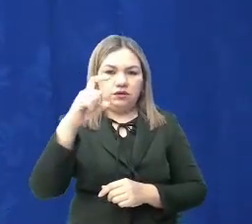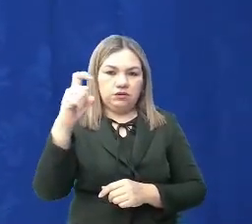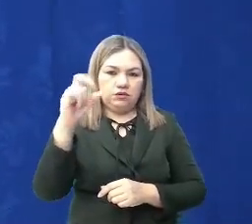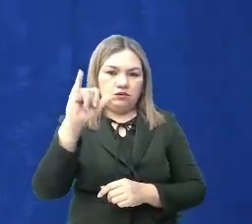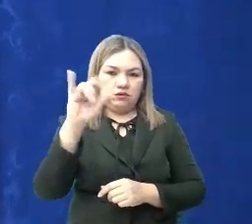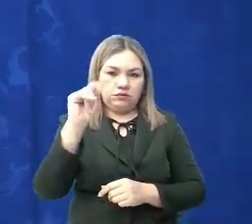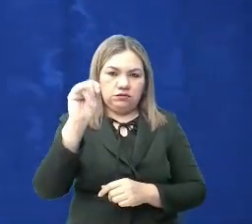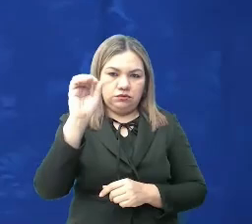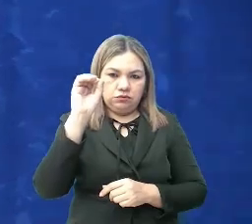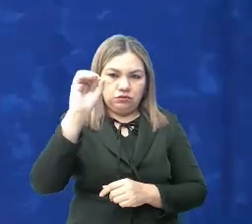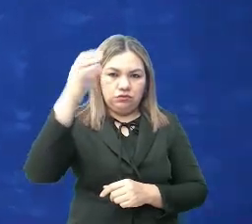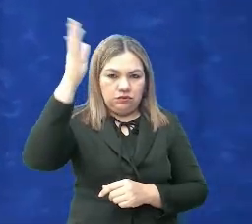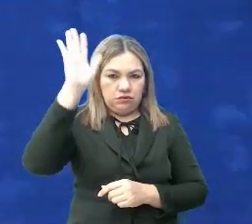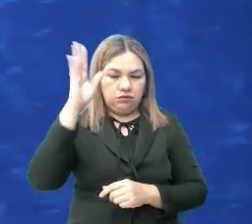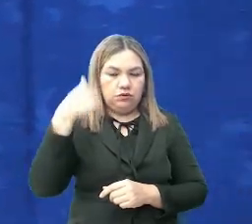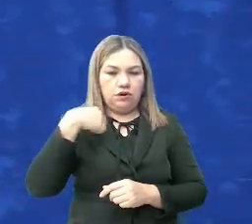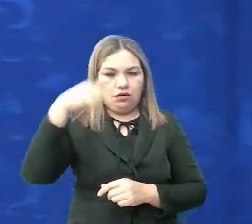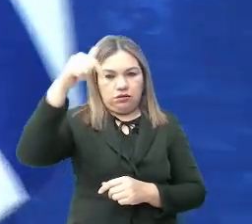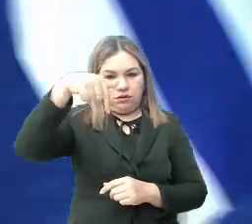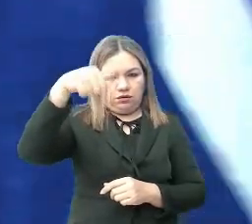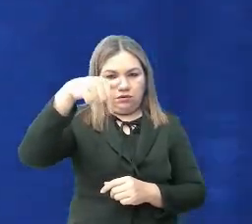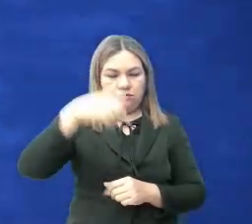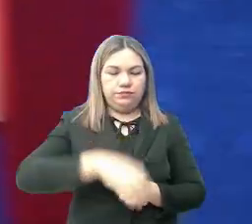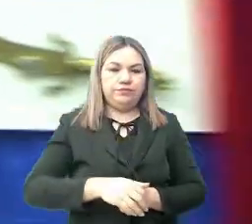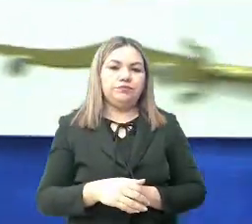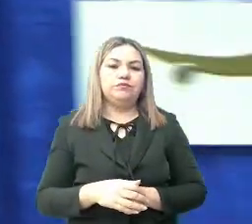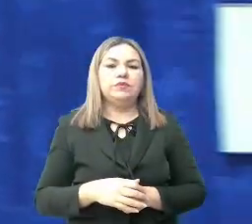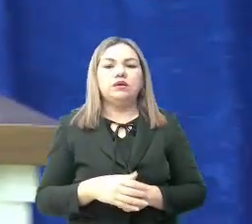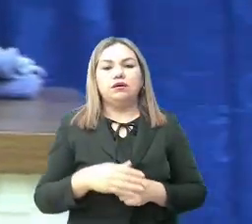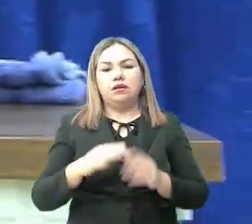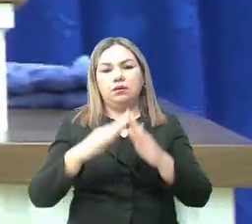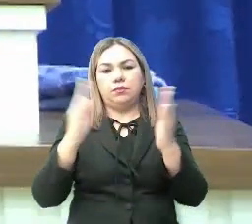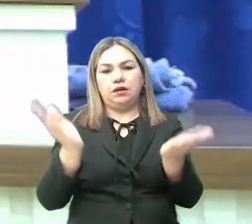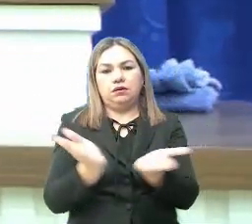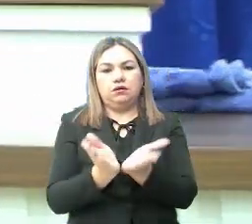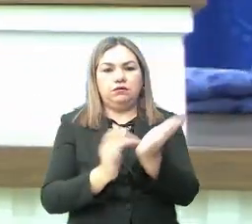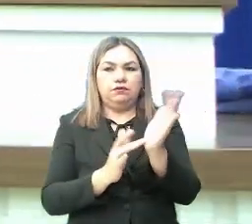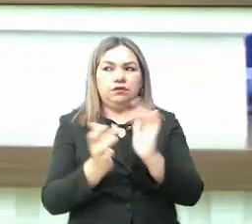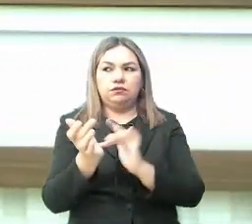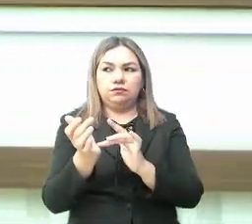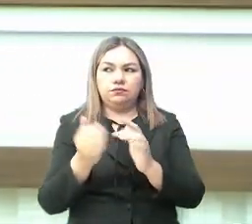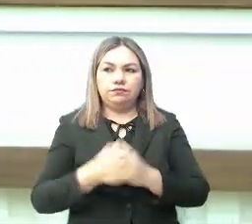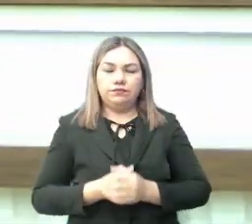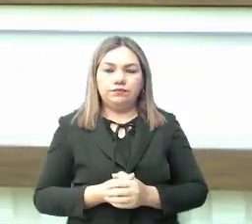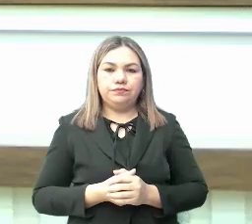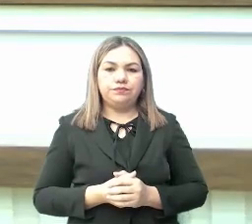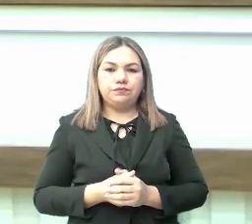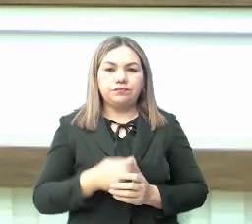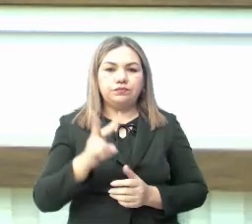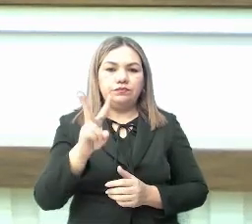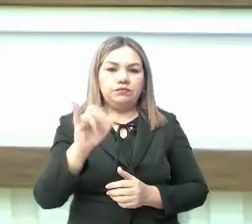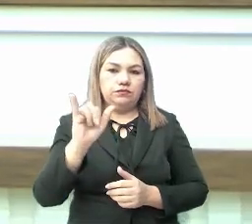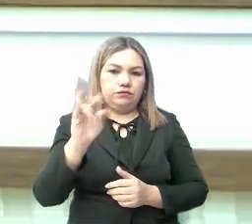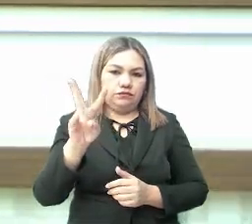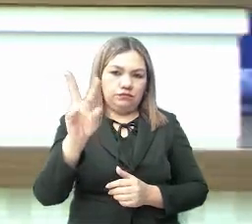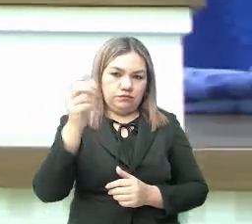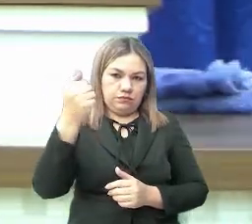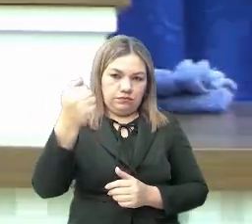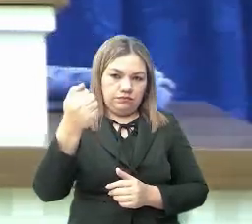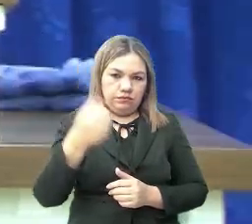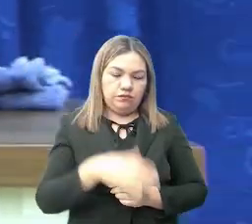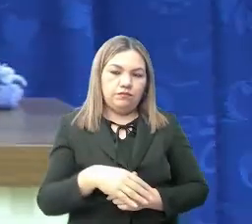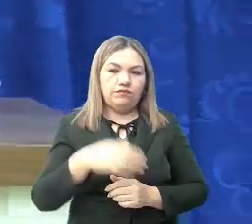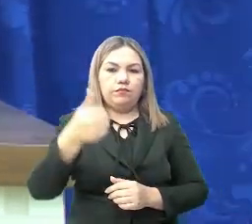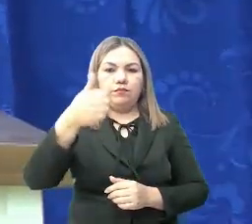the success of the Lord is here. And what's the success? It's the word, the living word